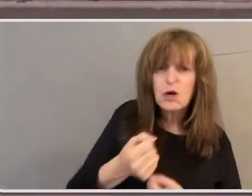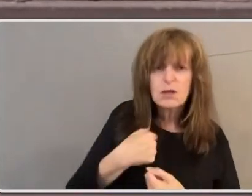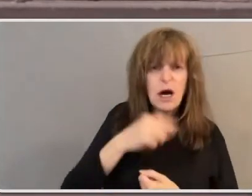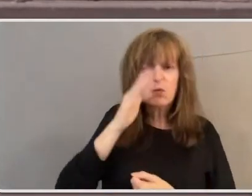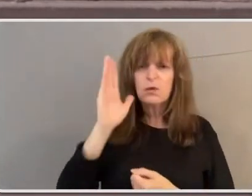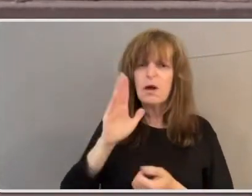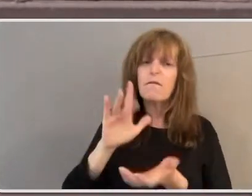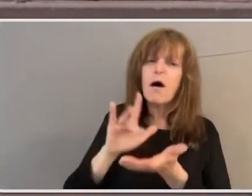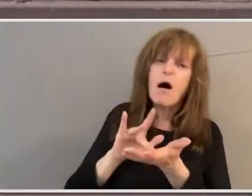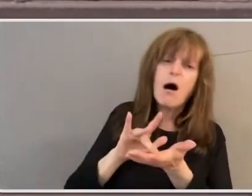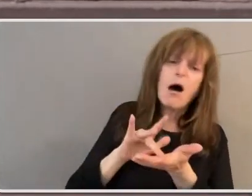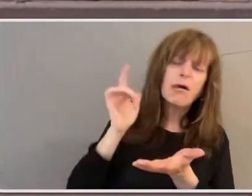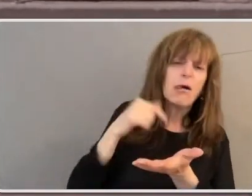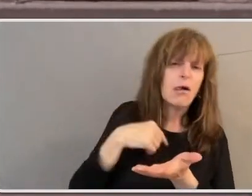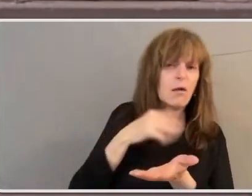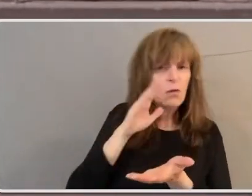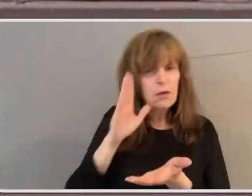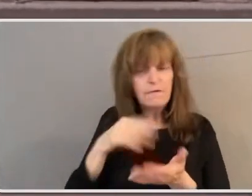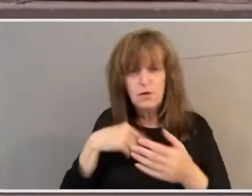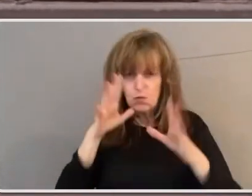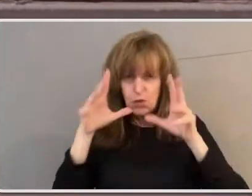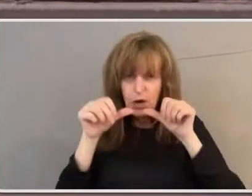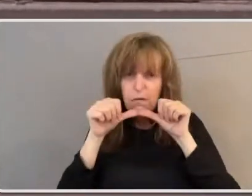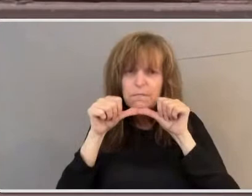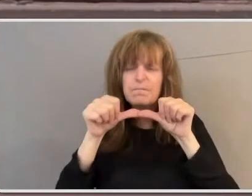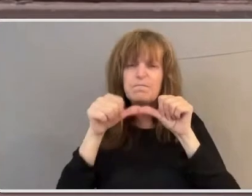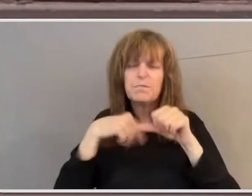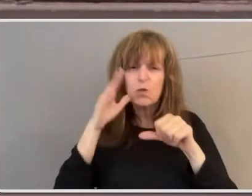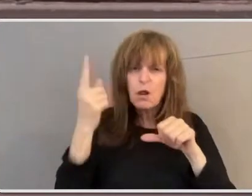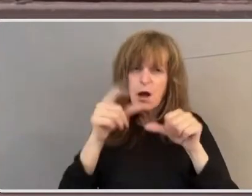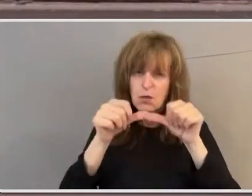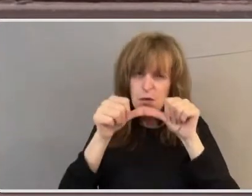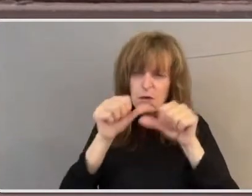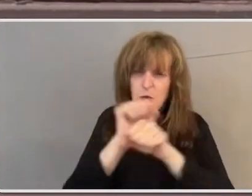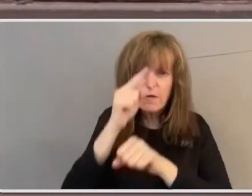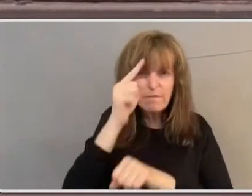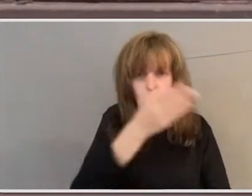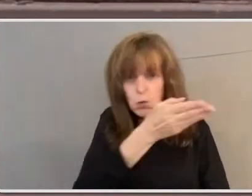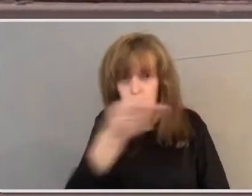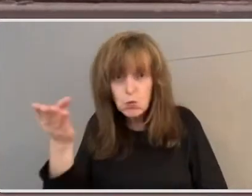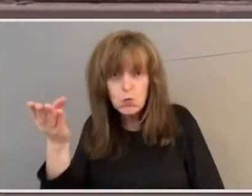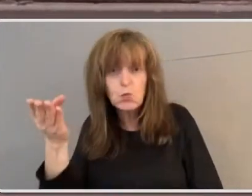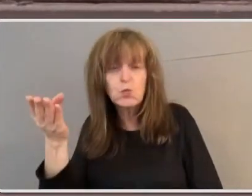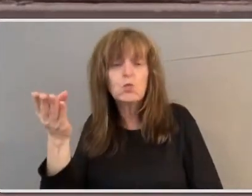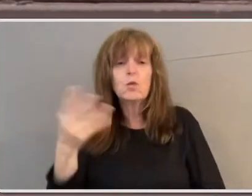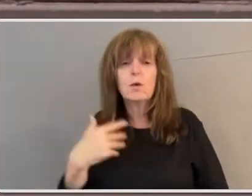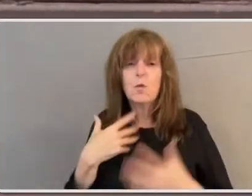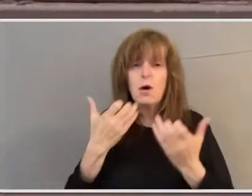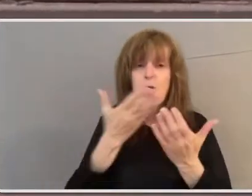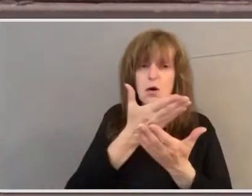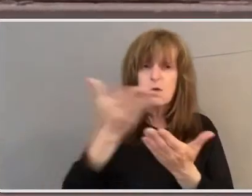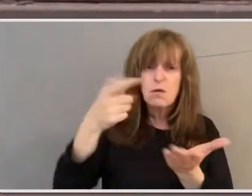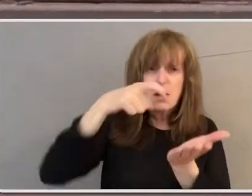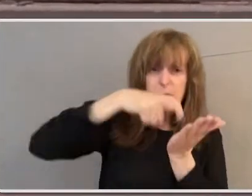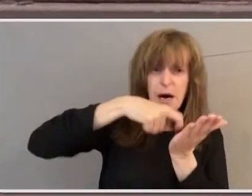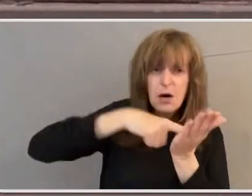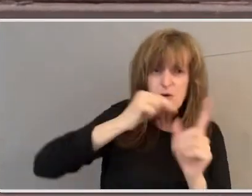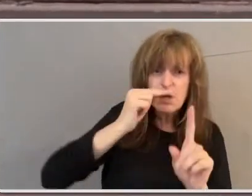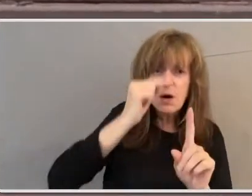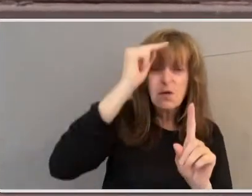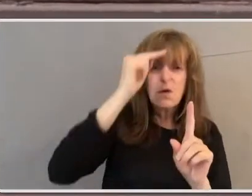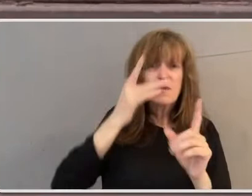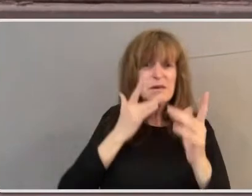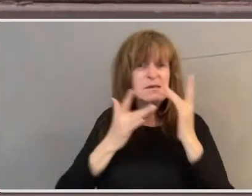stop working for you. So if you're a miner in the north who's out of work, I want you to know